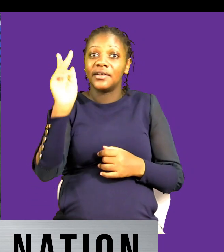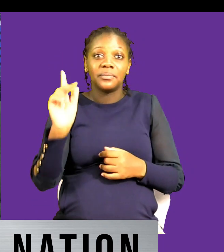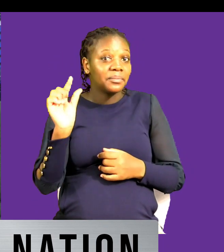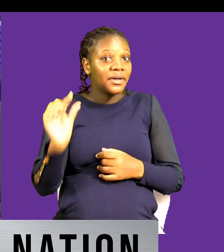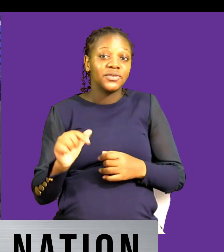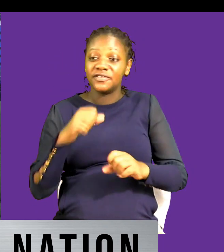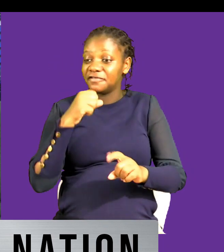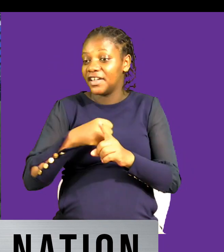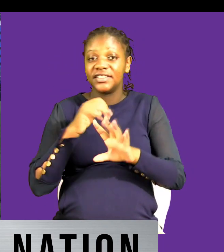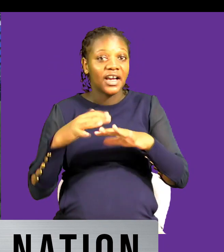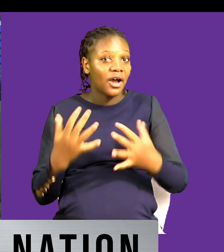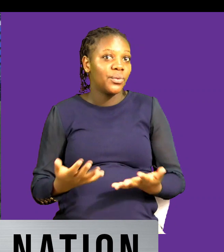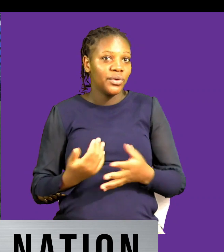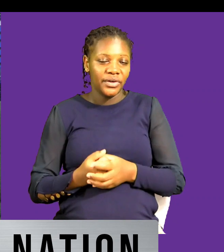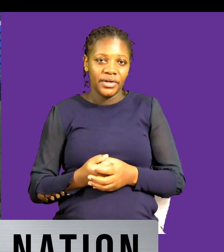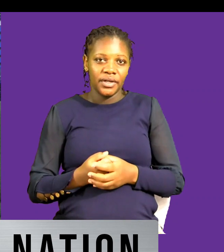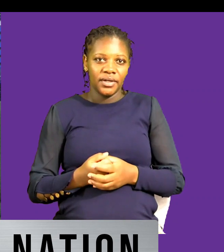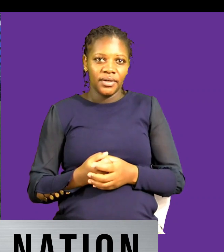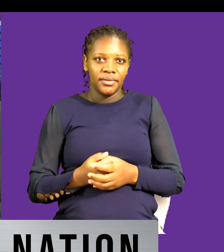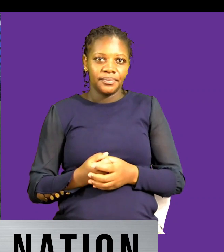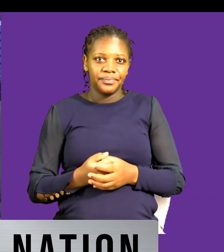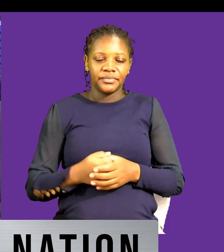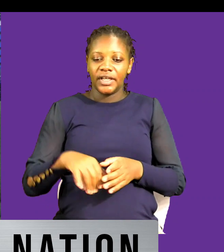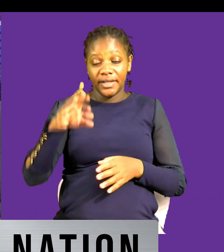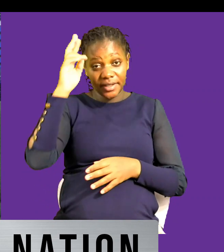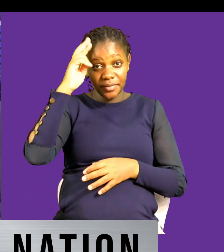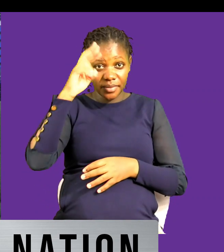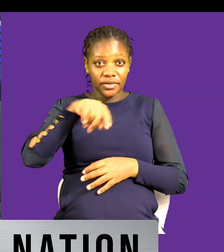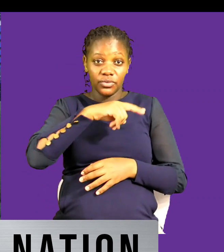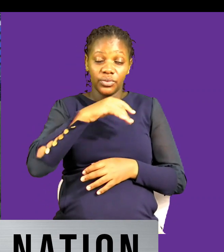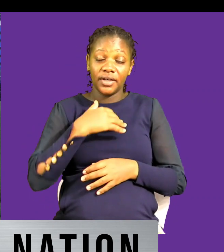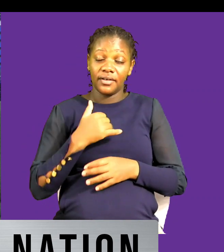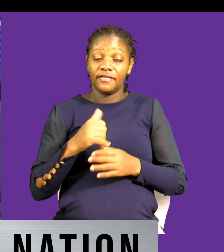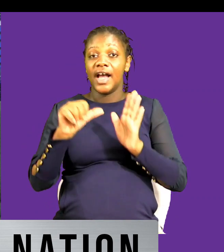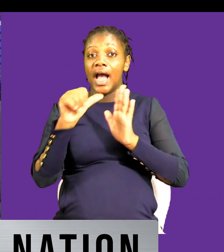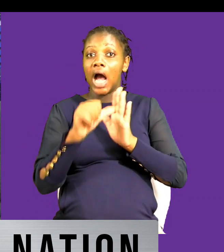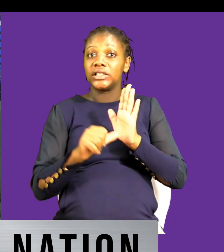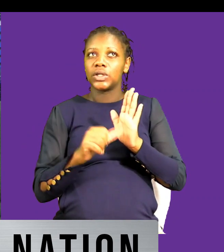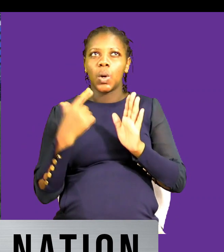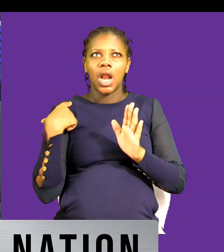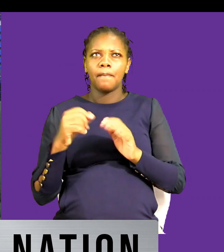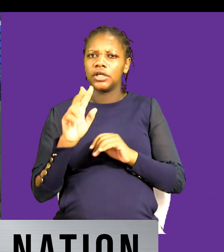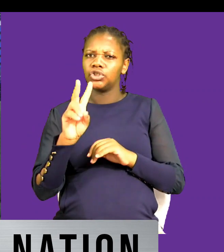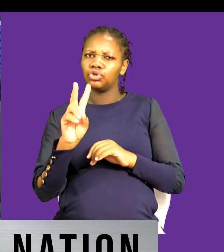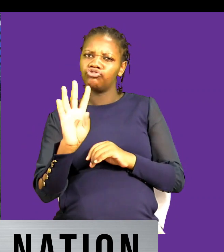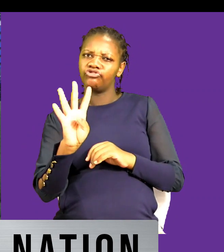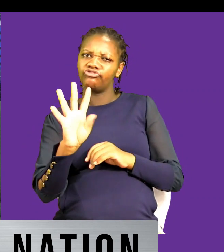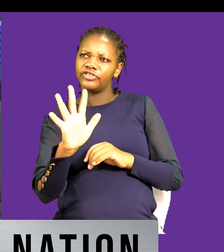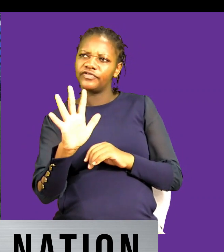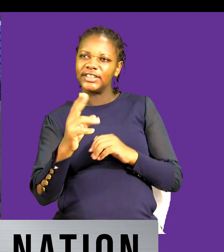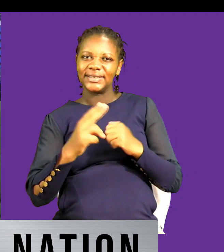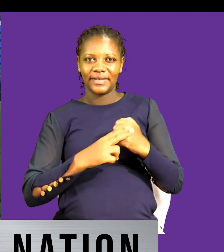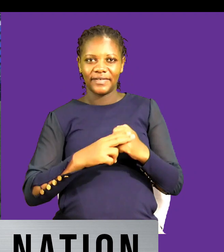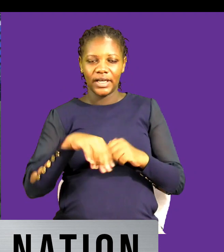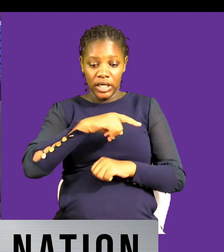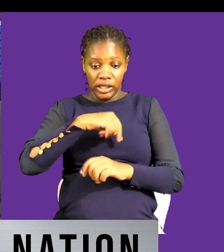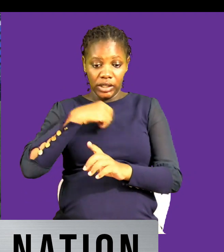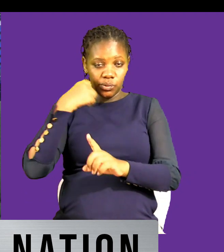be Jonah, Banana Republic. We have the Article 257, and us as Free Kenya, we are pushing for